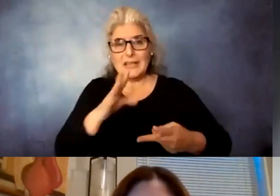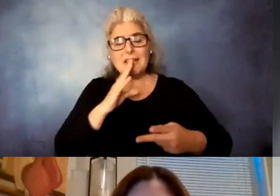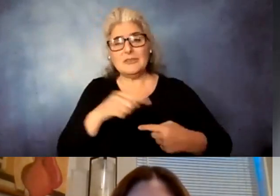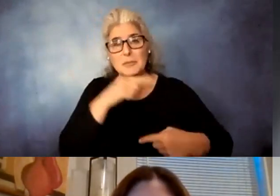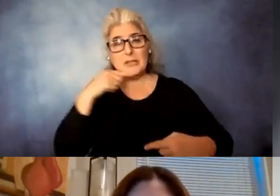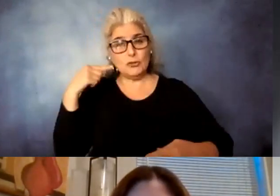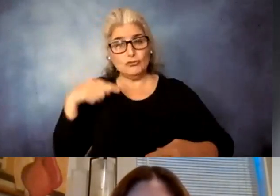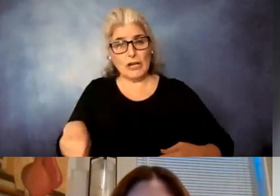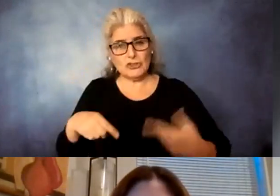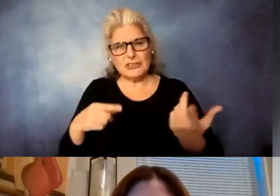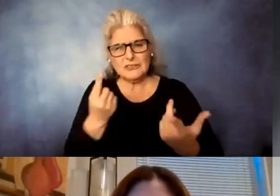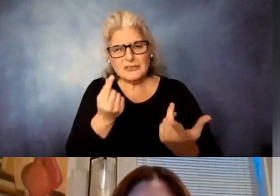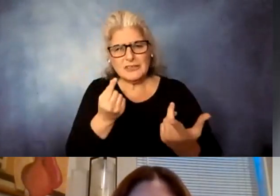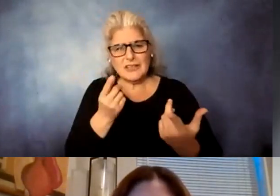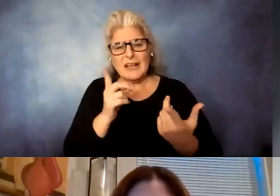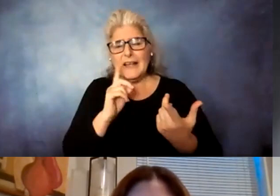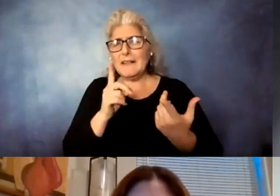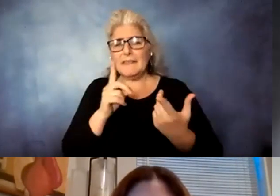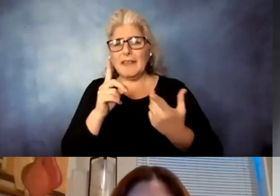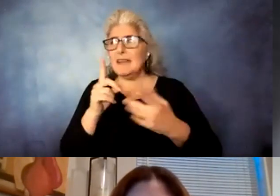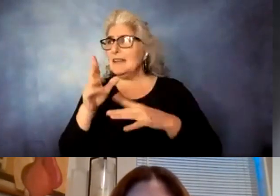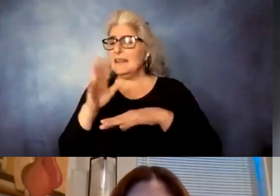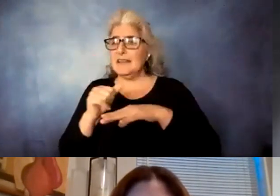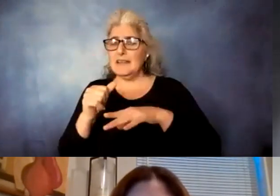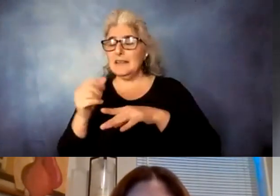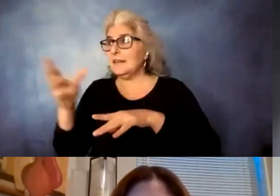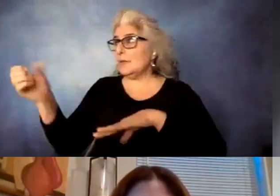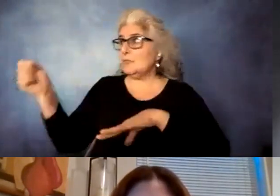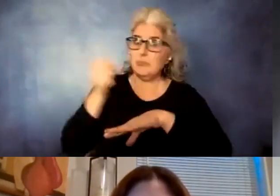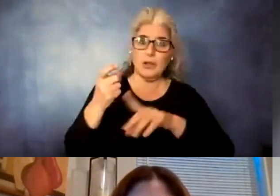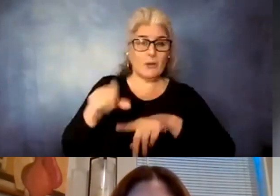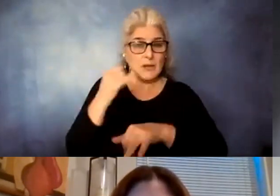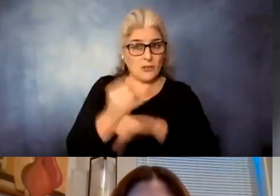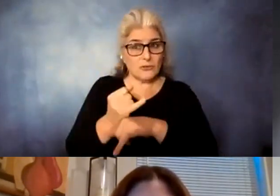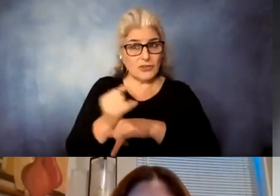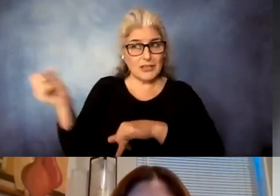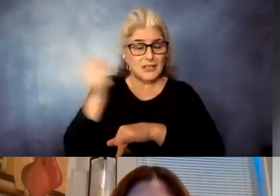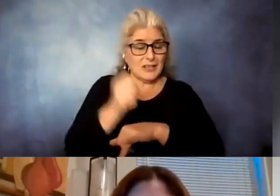they have some way that they can like zoom in somebody from another poll site that can read